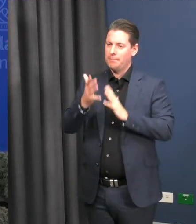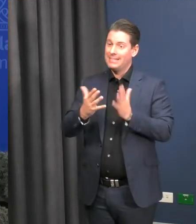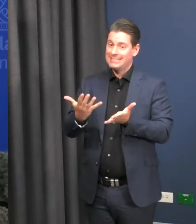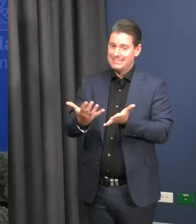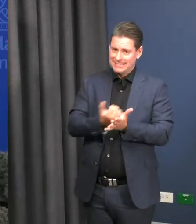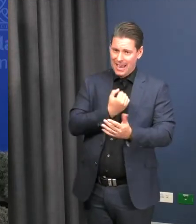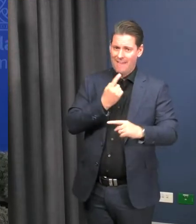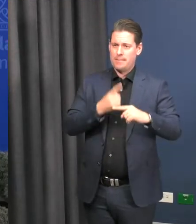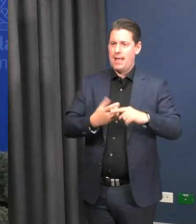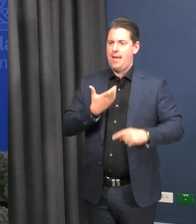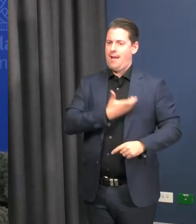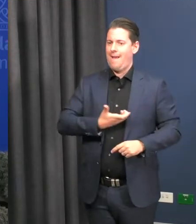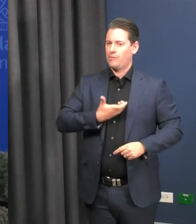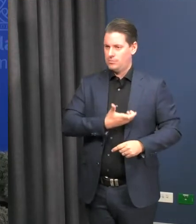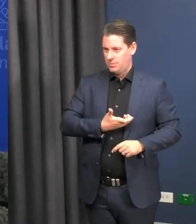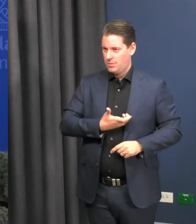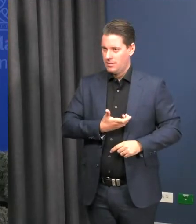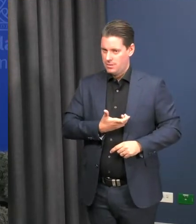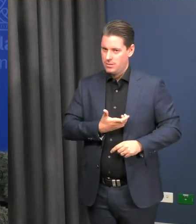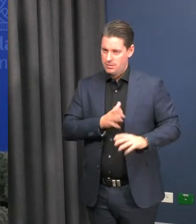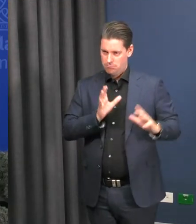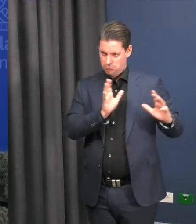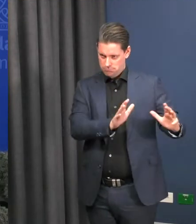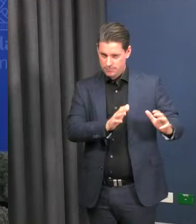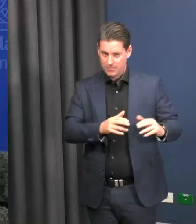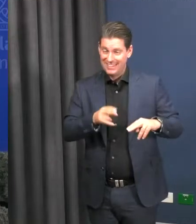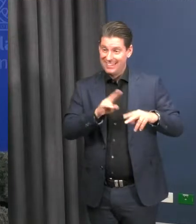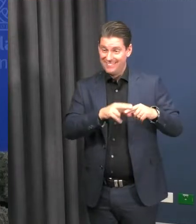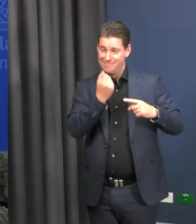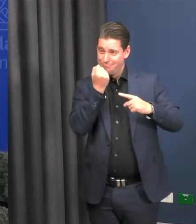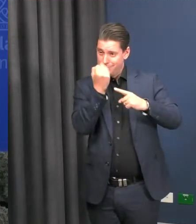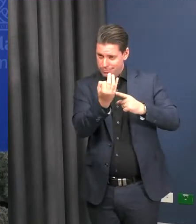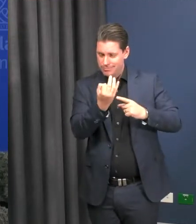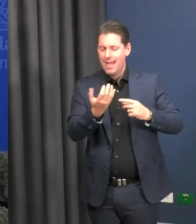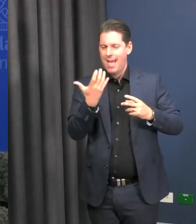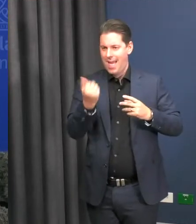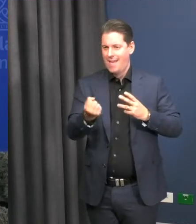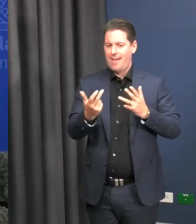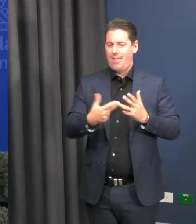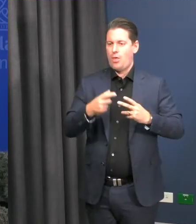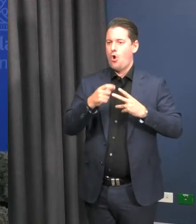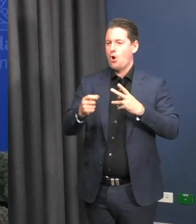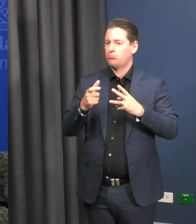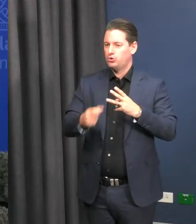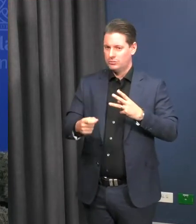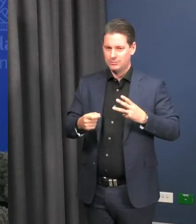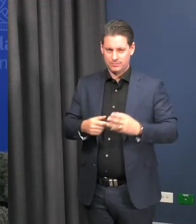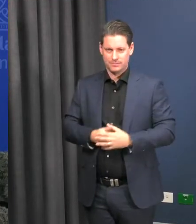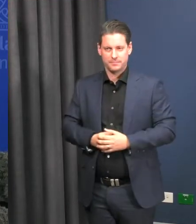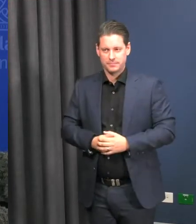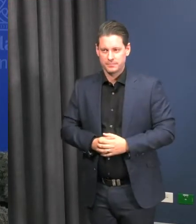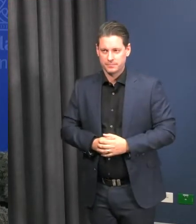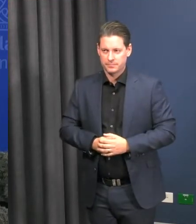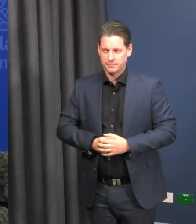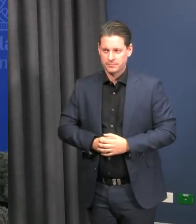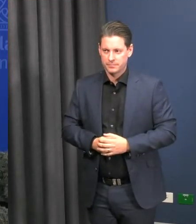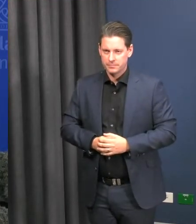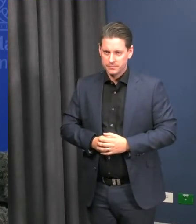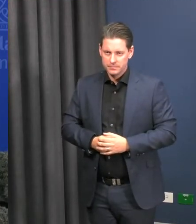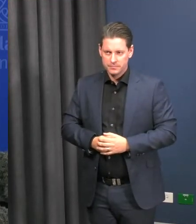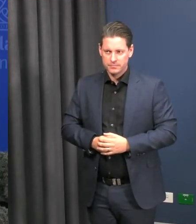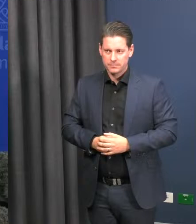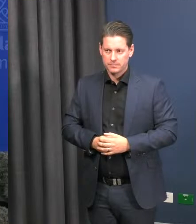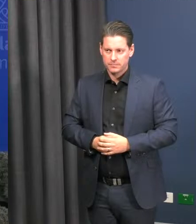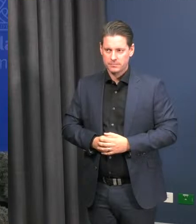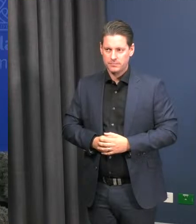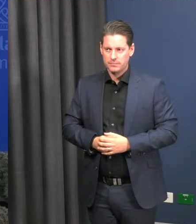comfortable and have a range of facilities available. But we do have facilities that will be available for people that don't have that option.